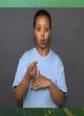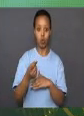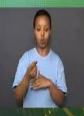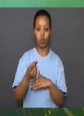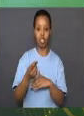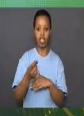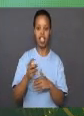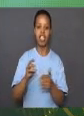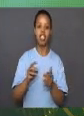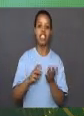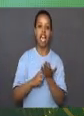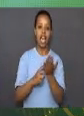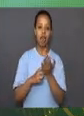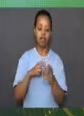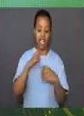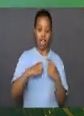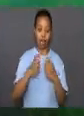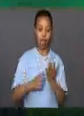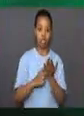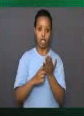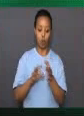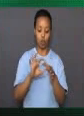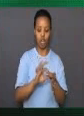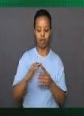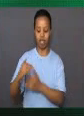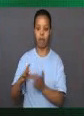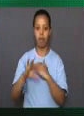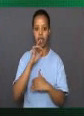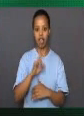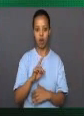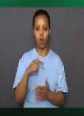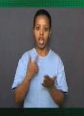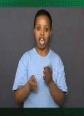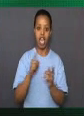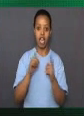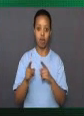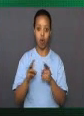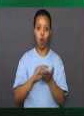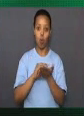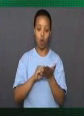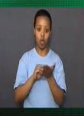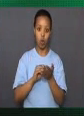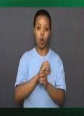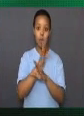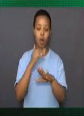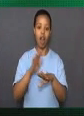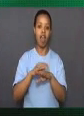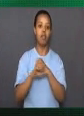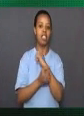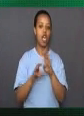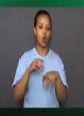the electron transport chain. It is the molecule where